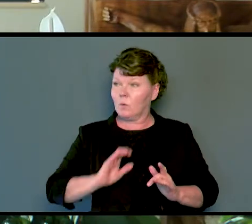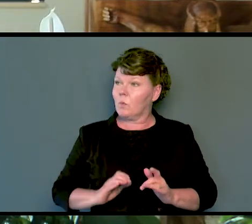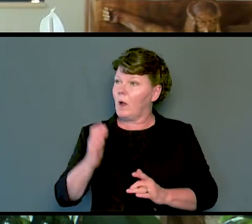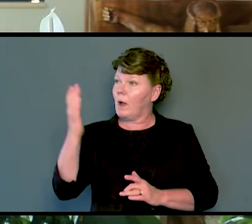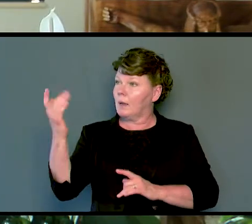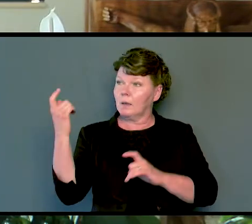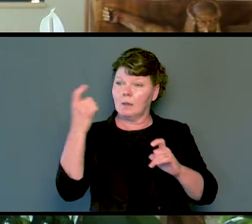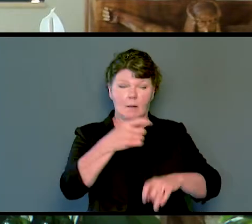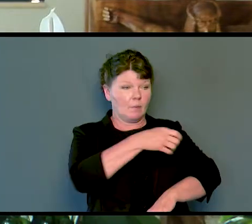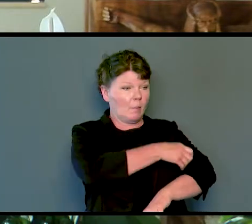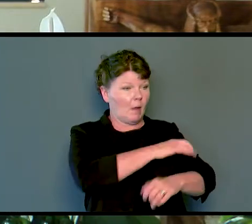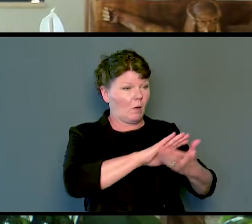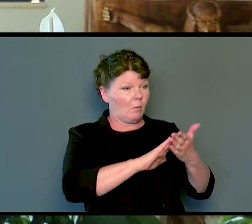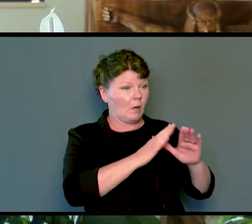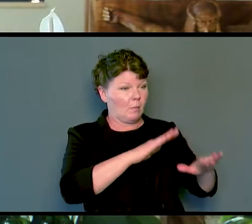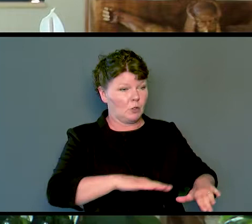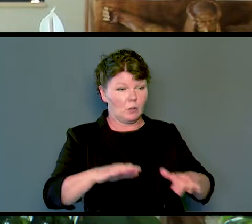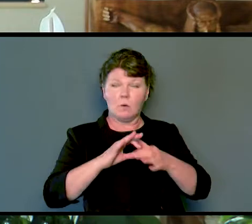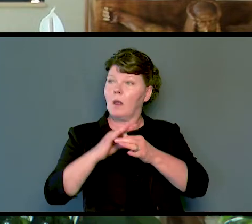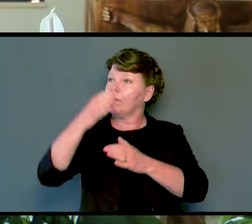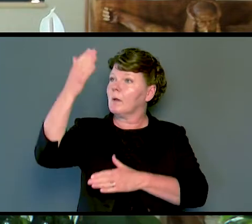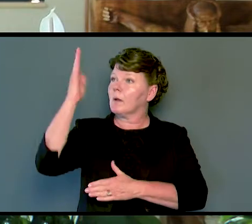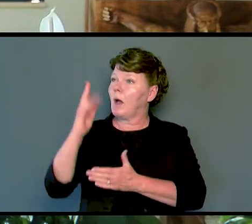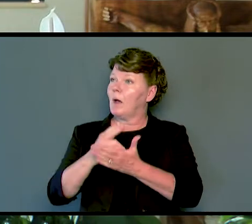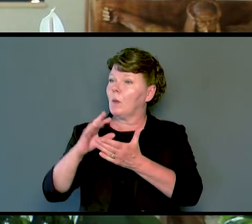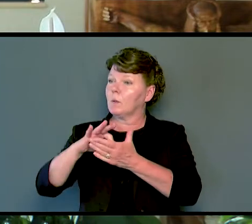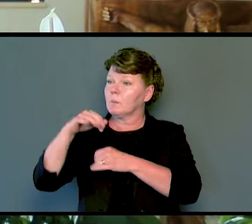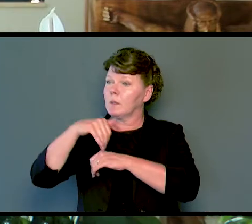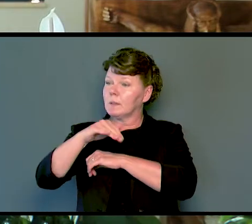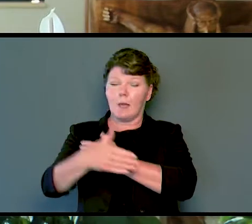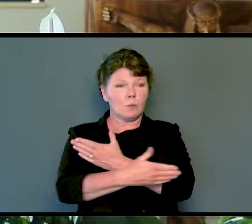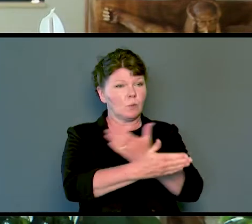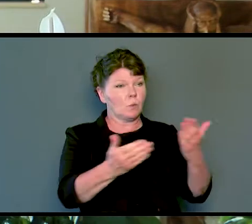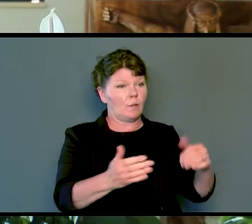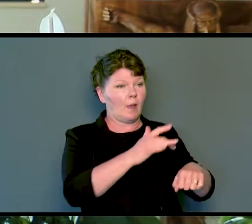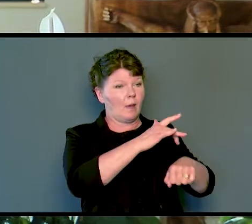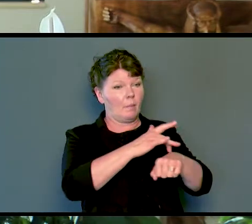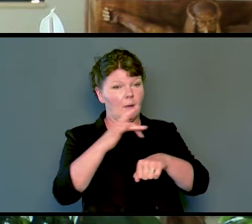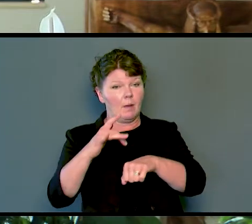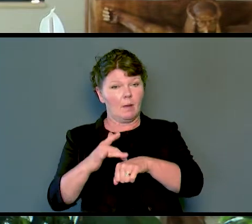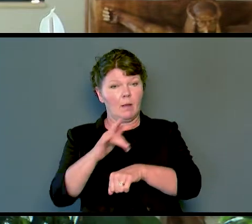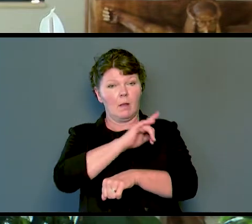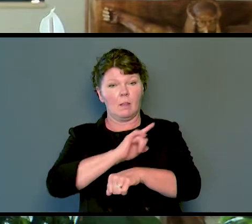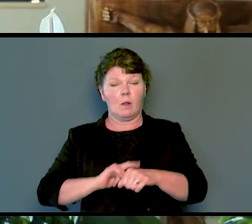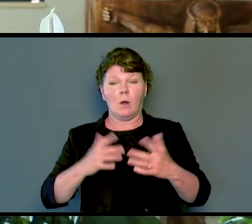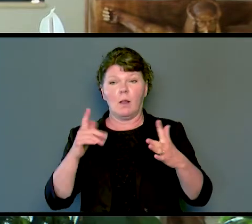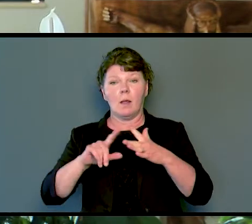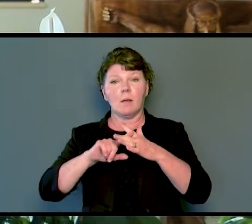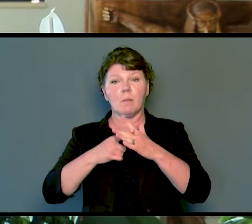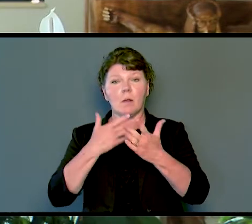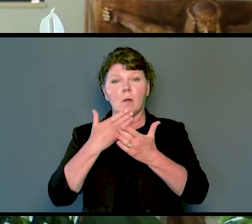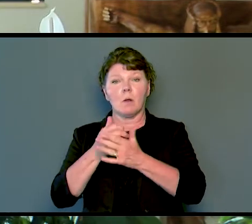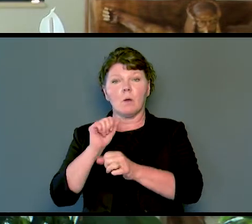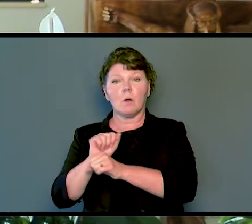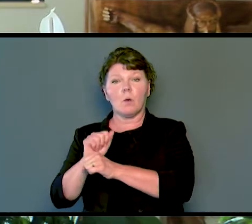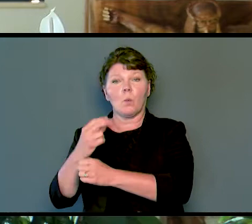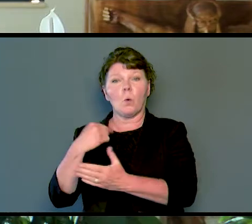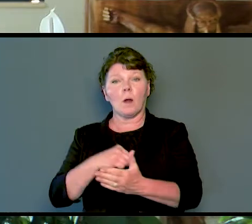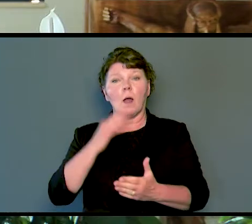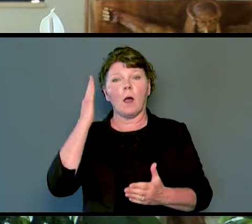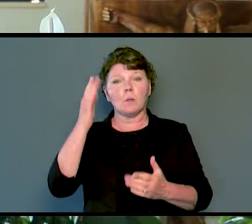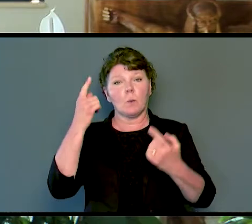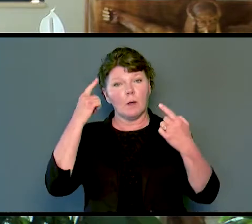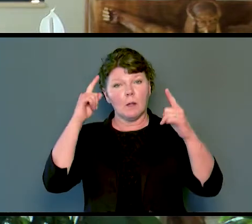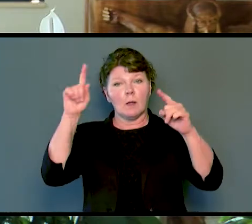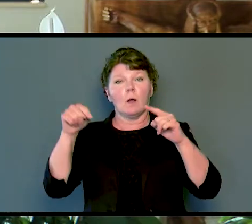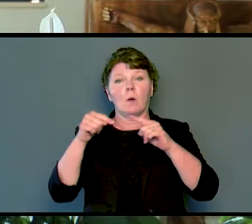Christ, he gives the power to become the children of God and bestows on them the Holy Spirit. May the Lord, who has begun this good work in